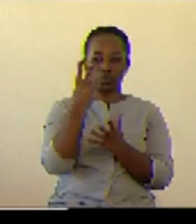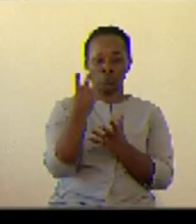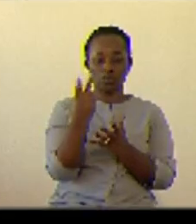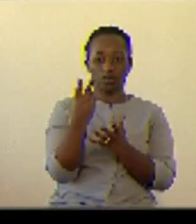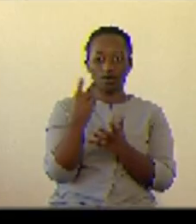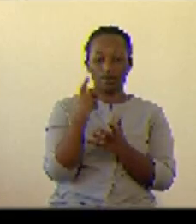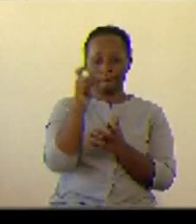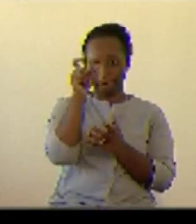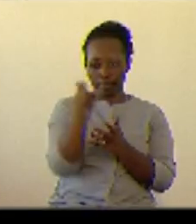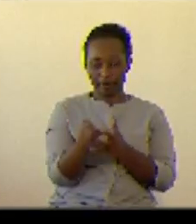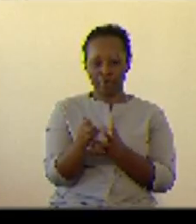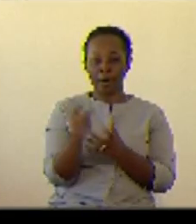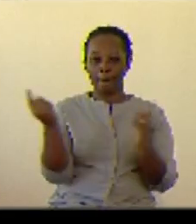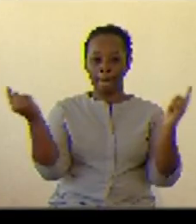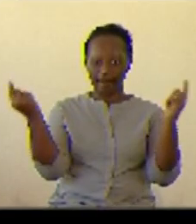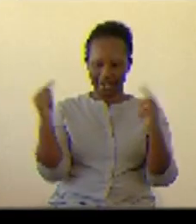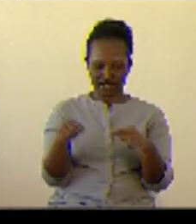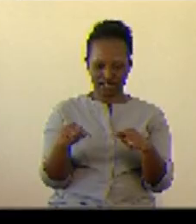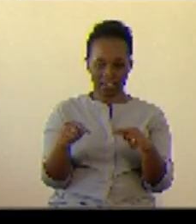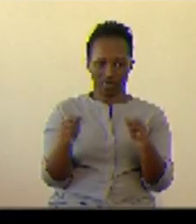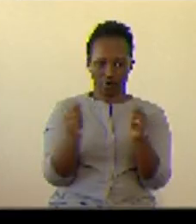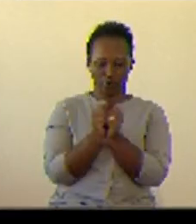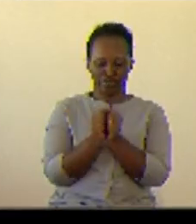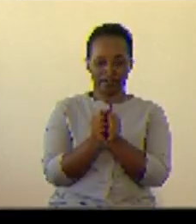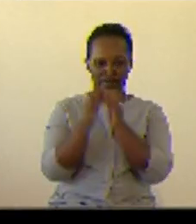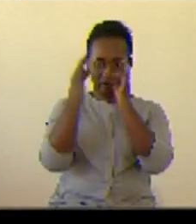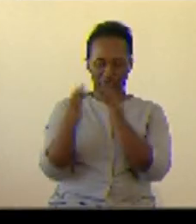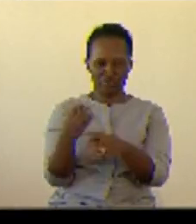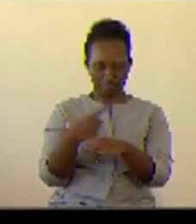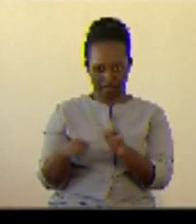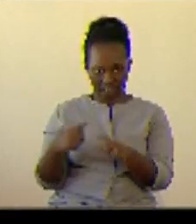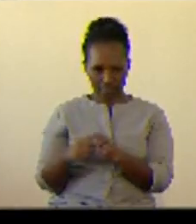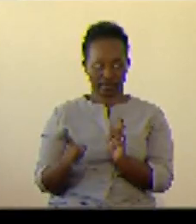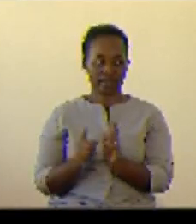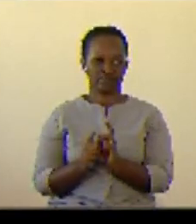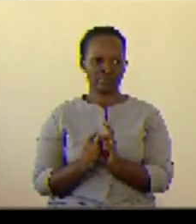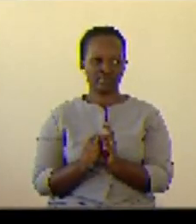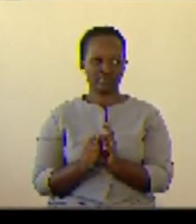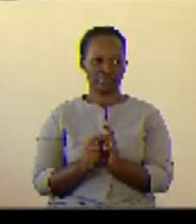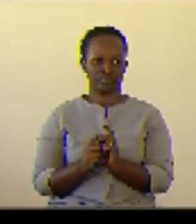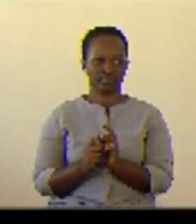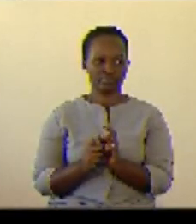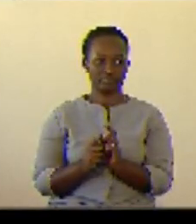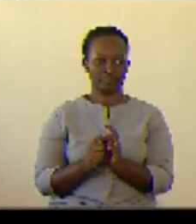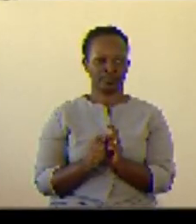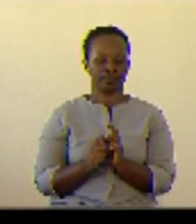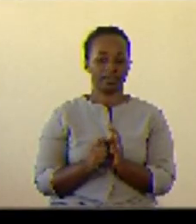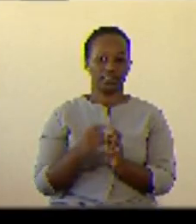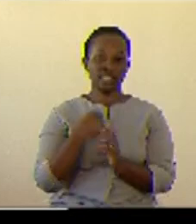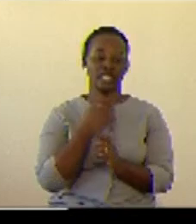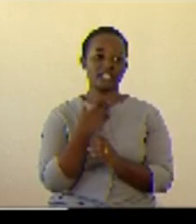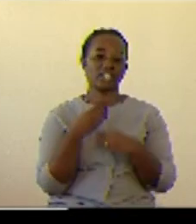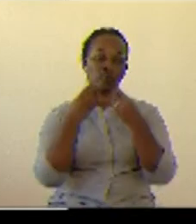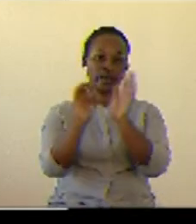together with their productive resources to carry out production. I want to give you an example. You all